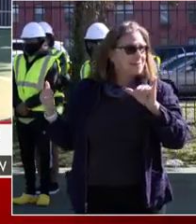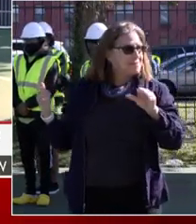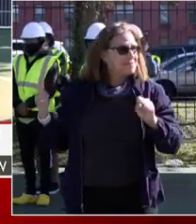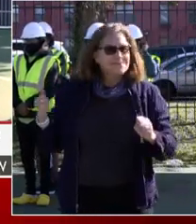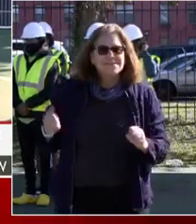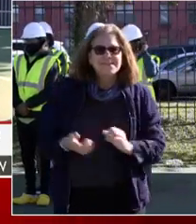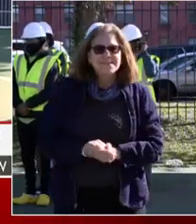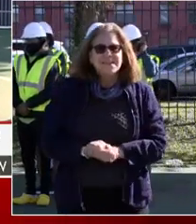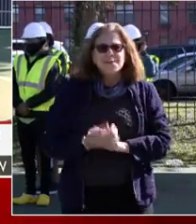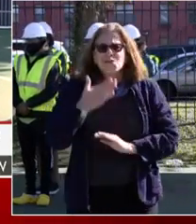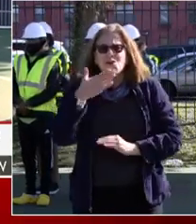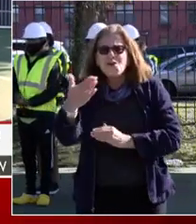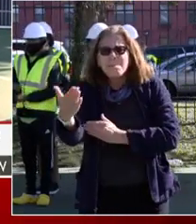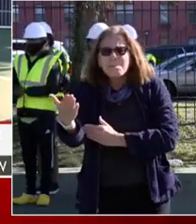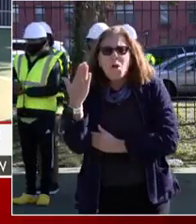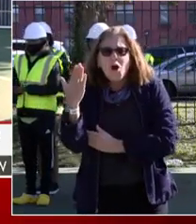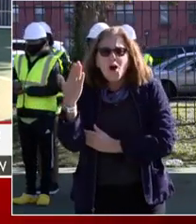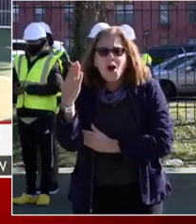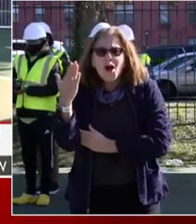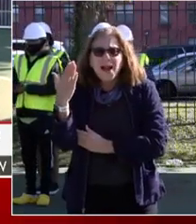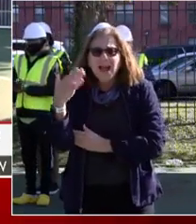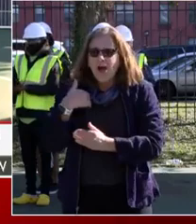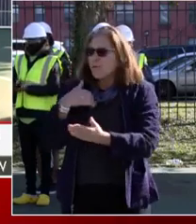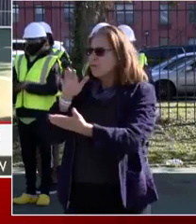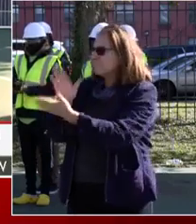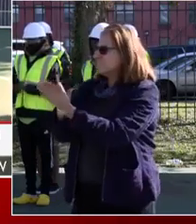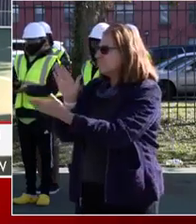Let's give Patricio a big round of applause.